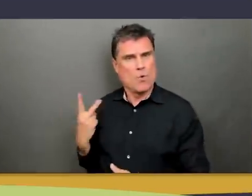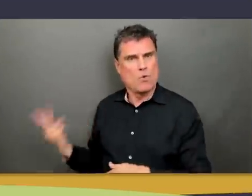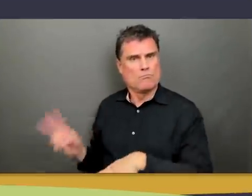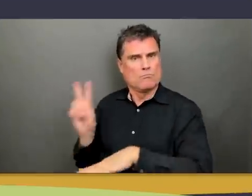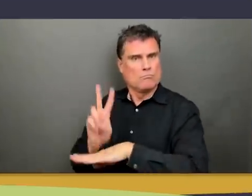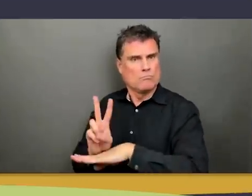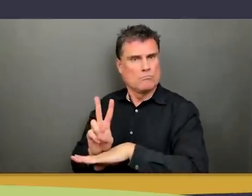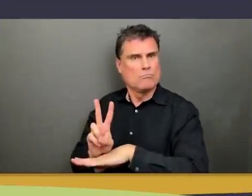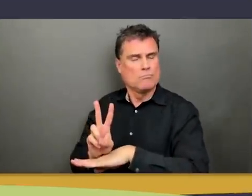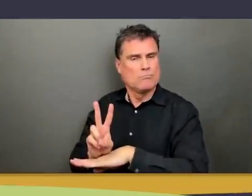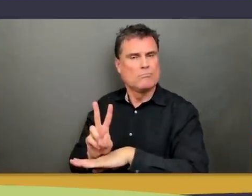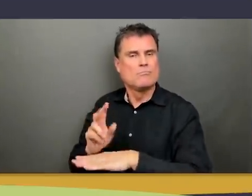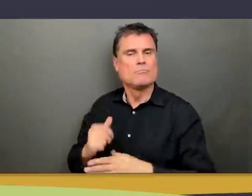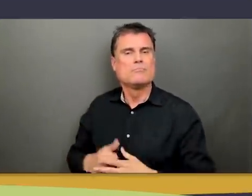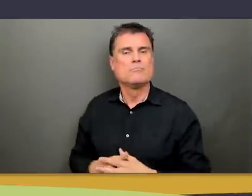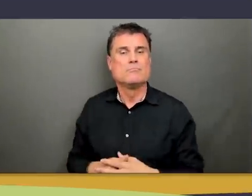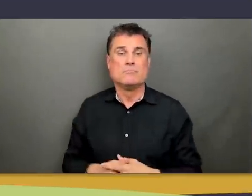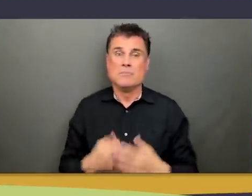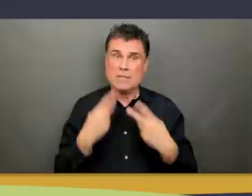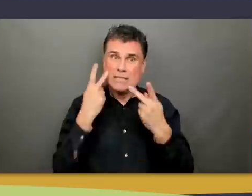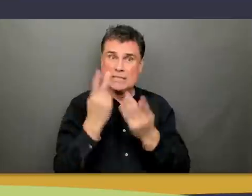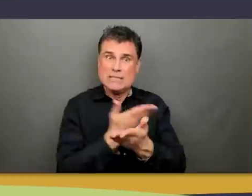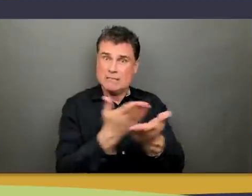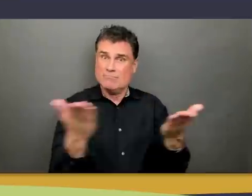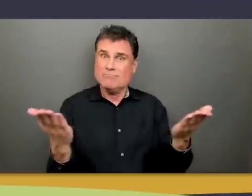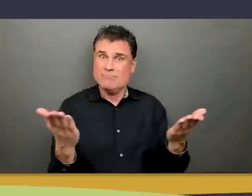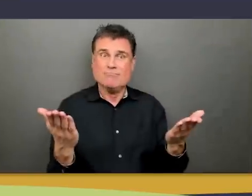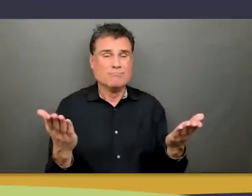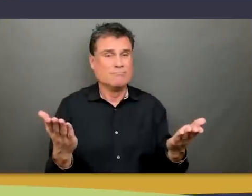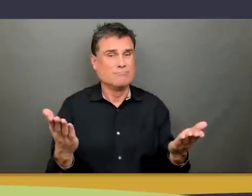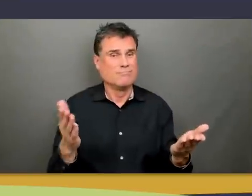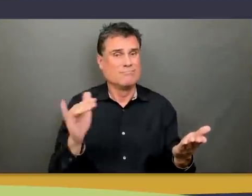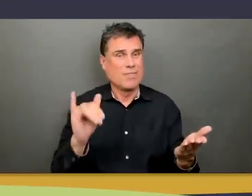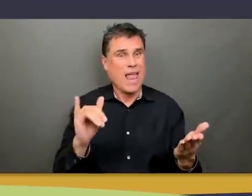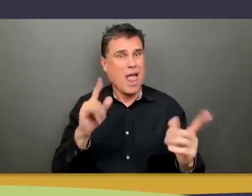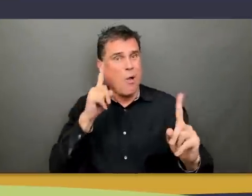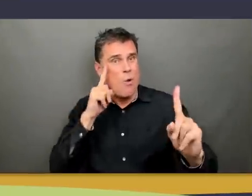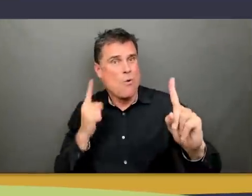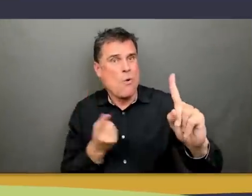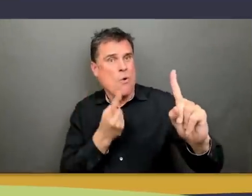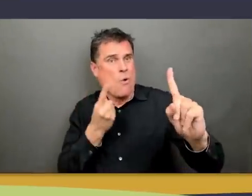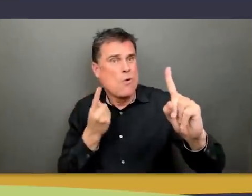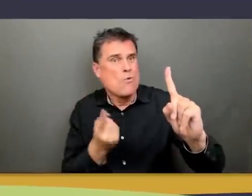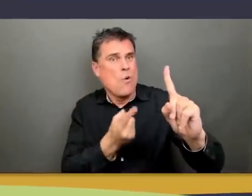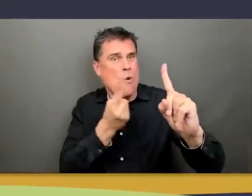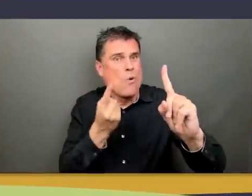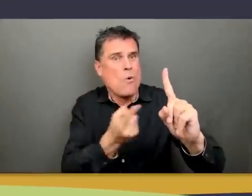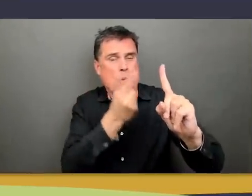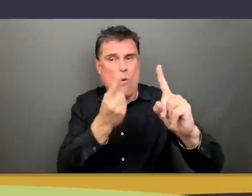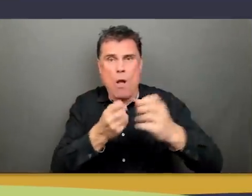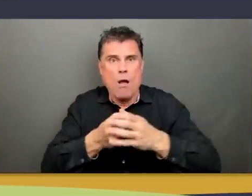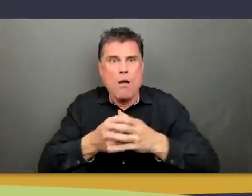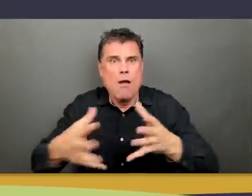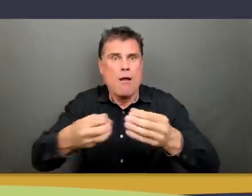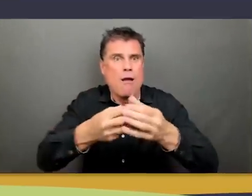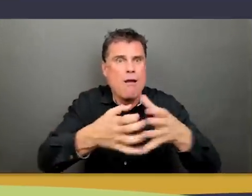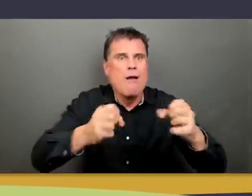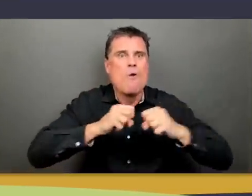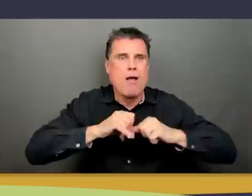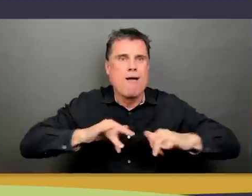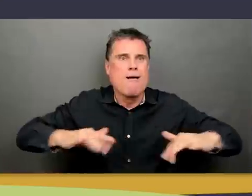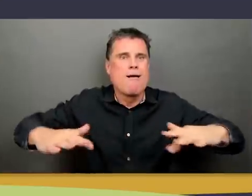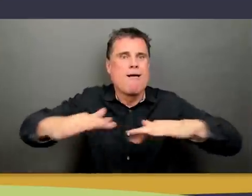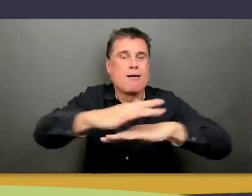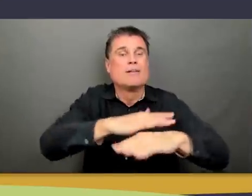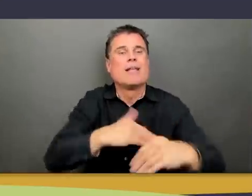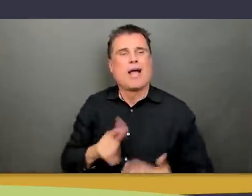and it's only gonna get bigger and better. We just gotta take it one day at a time. So here's my son, Michael. Hey, Swell CIO. Once again,